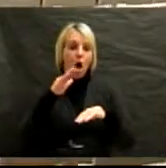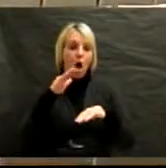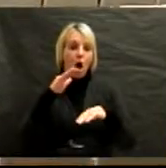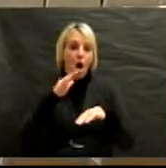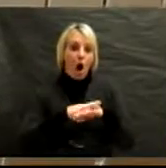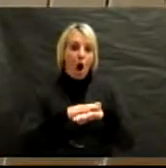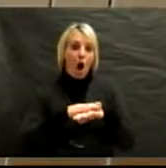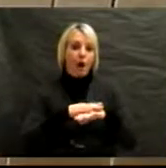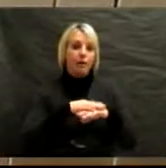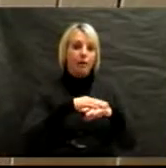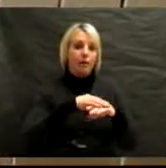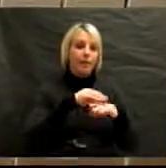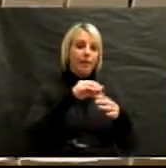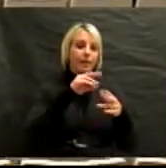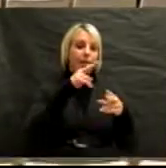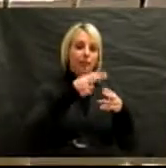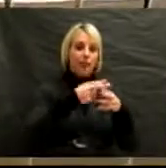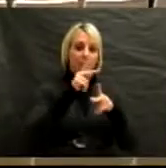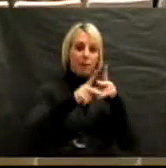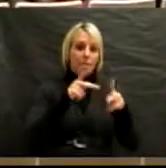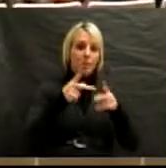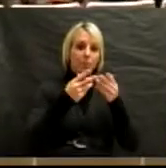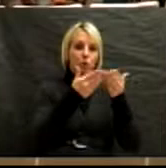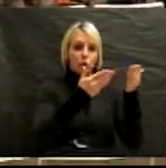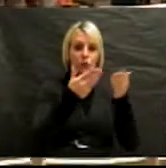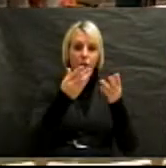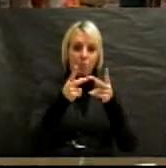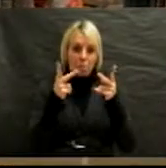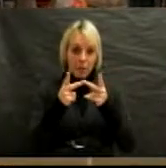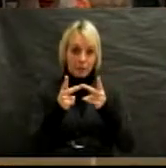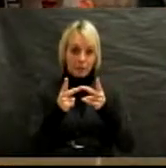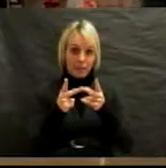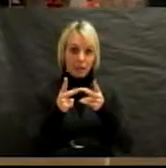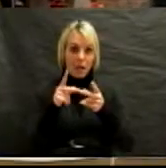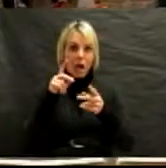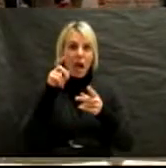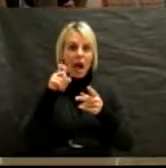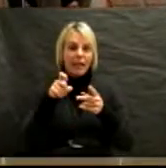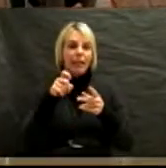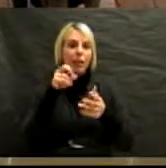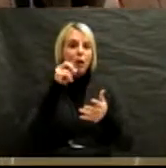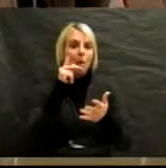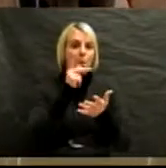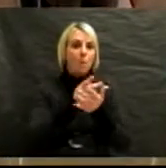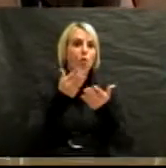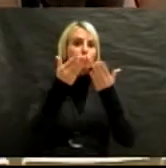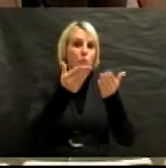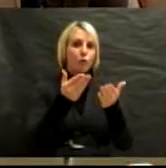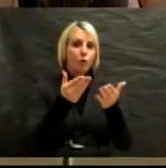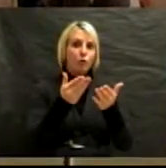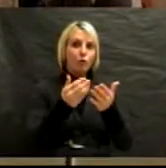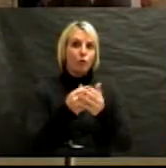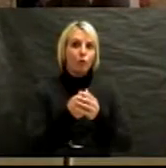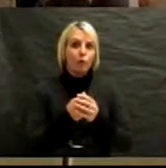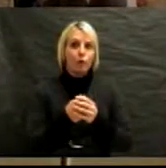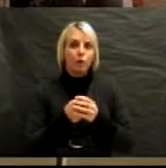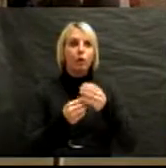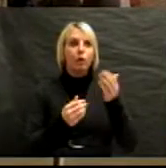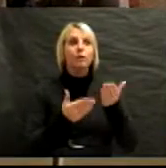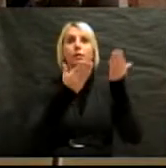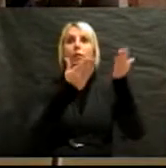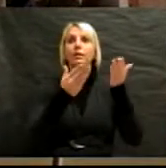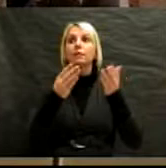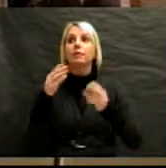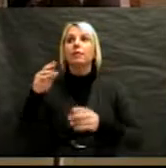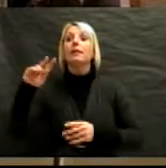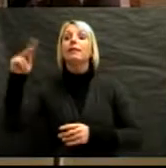I think I need to entertain a motion to approve these assignments as specified. So moved. Is there a second? Second. We have a motion and a second to approve these